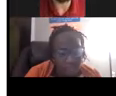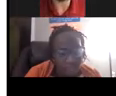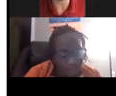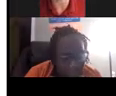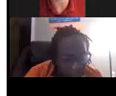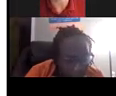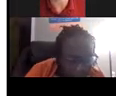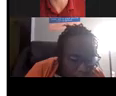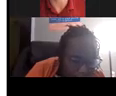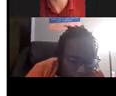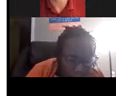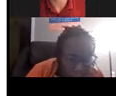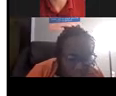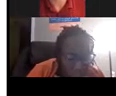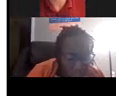I think